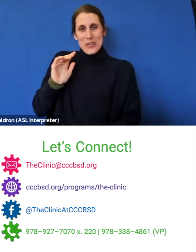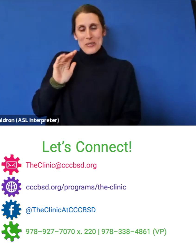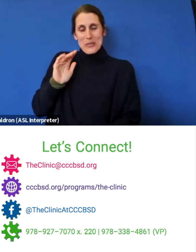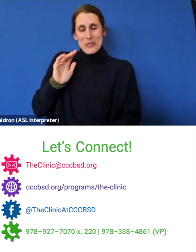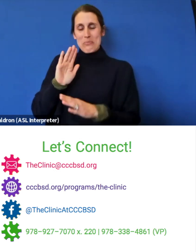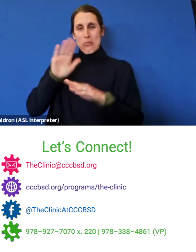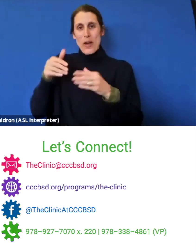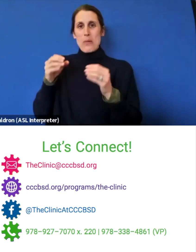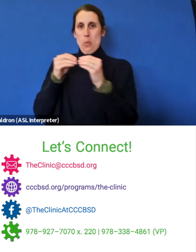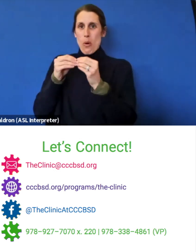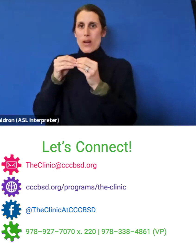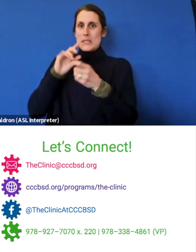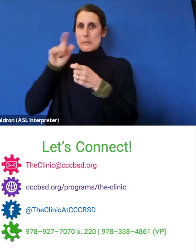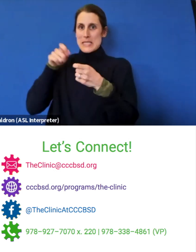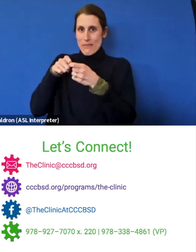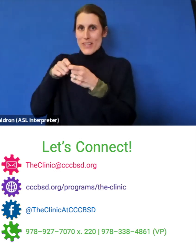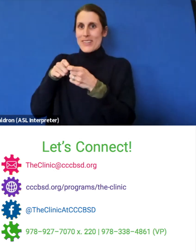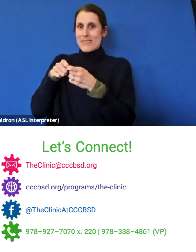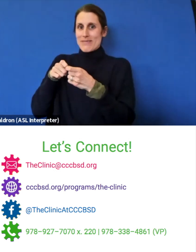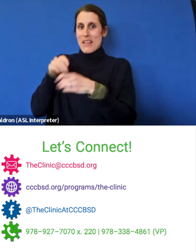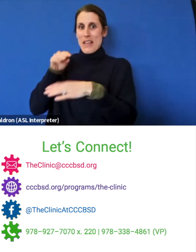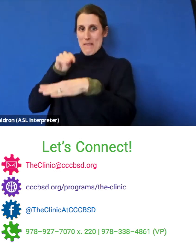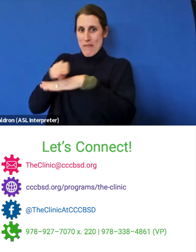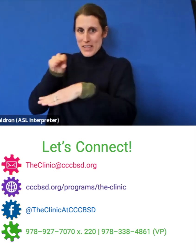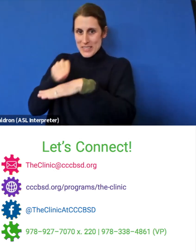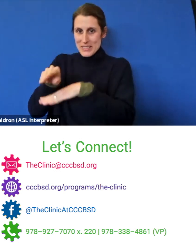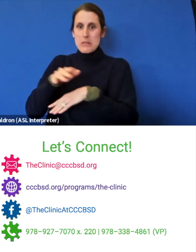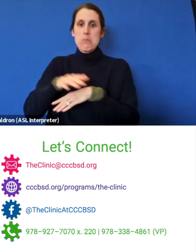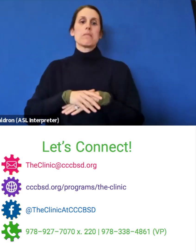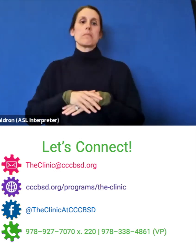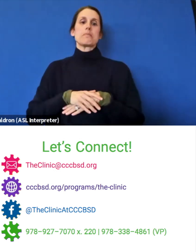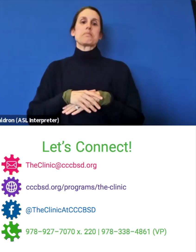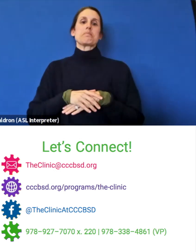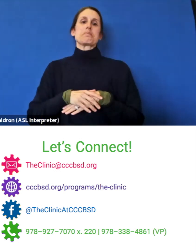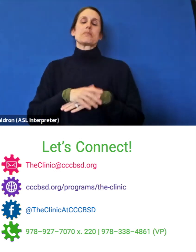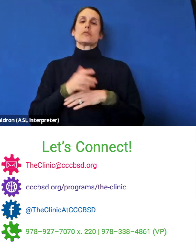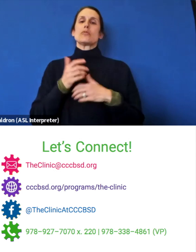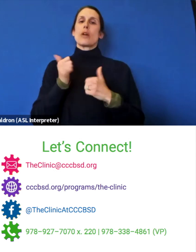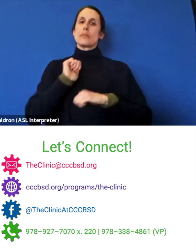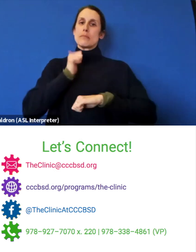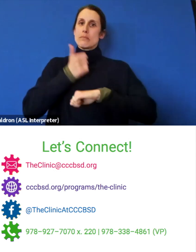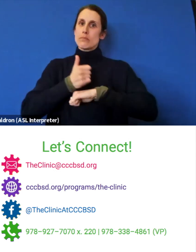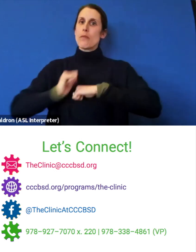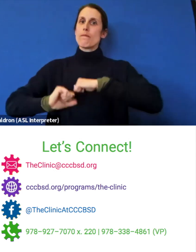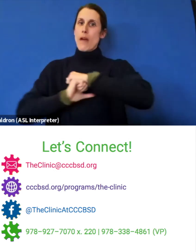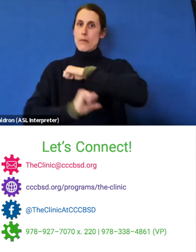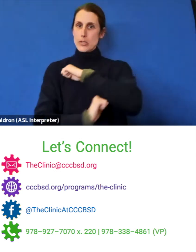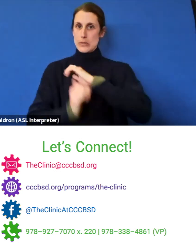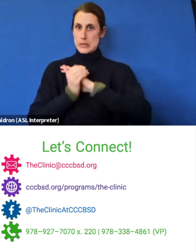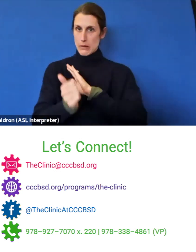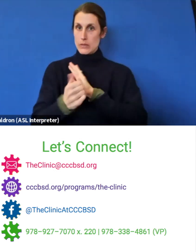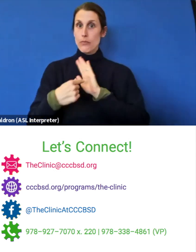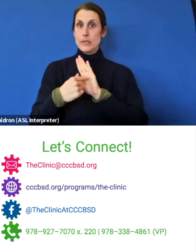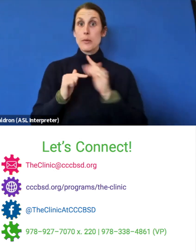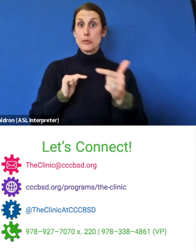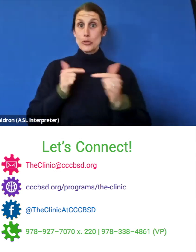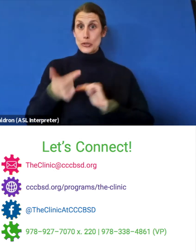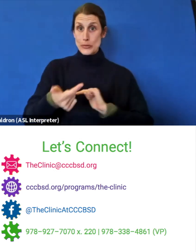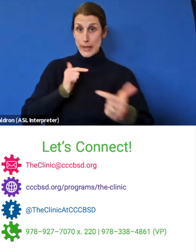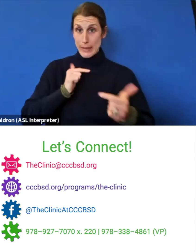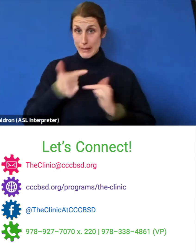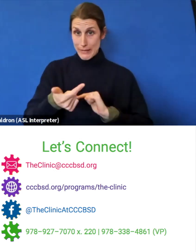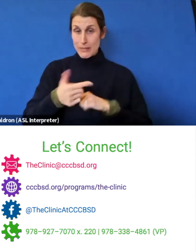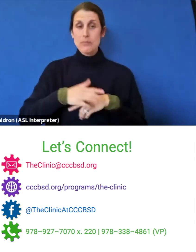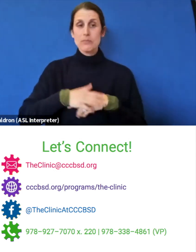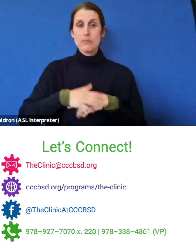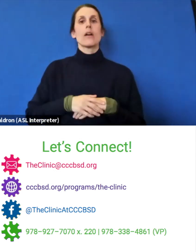sure some of those foundational basics are covered, like turn taking, like if I want somebody's attention to something, what are